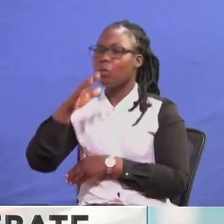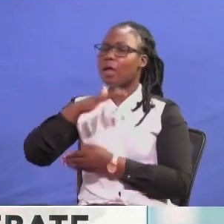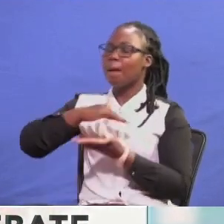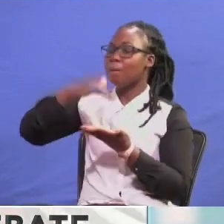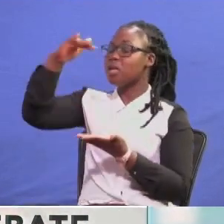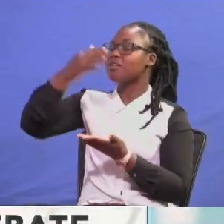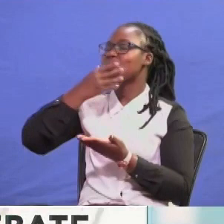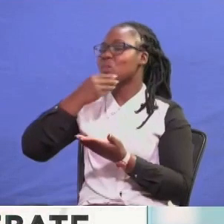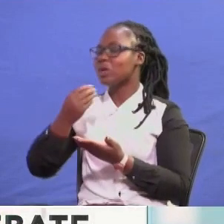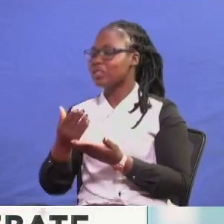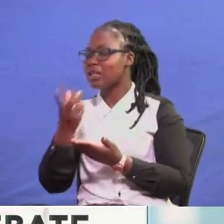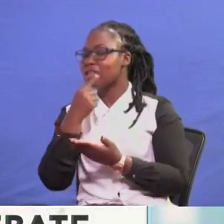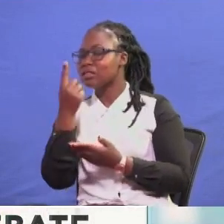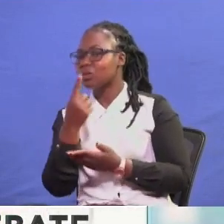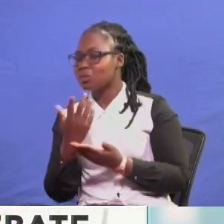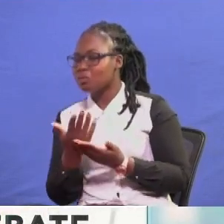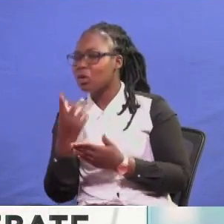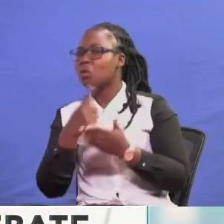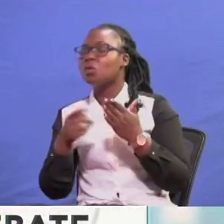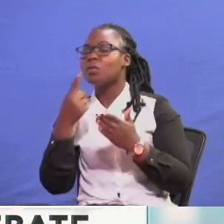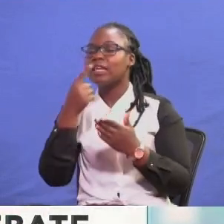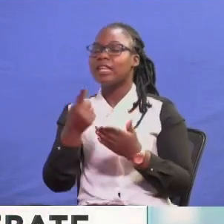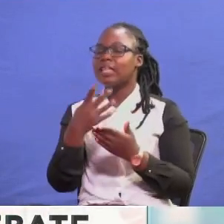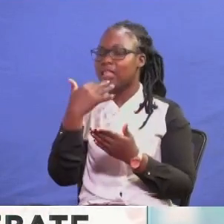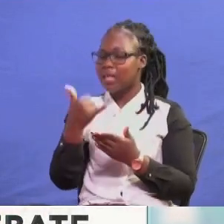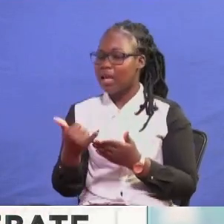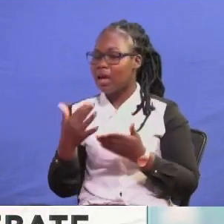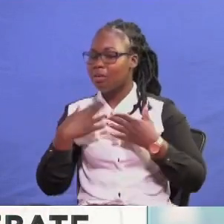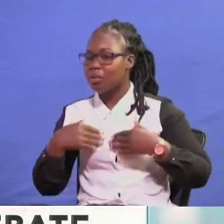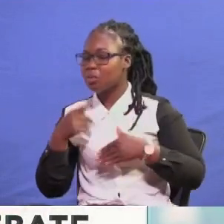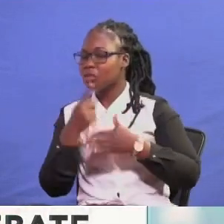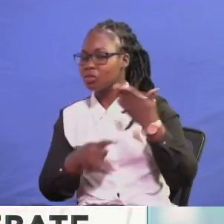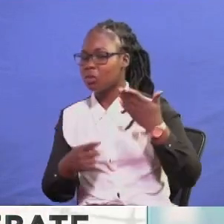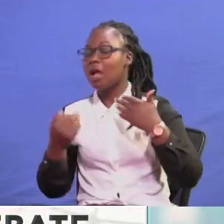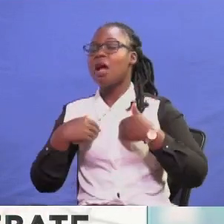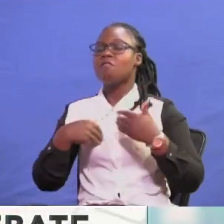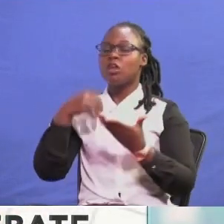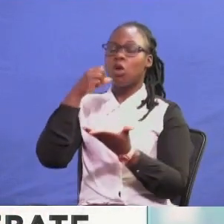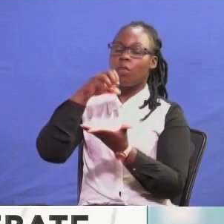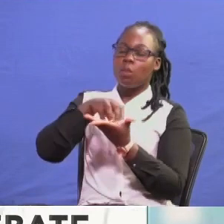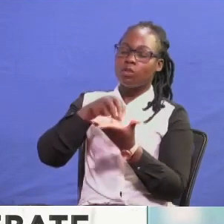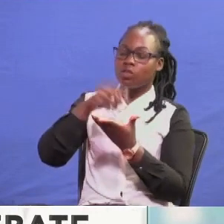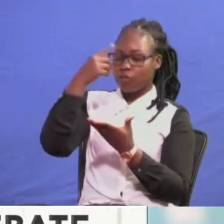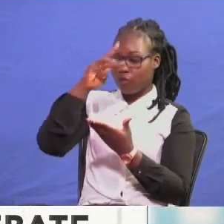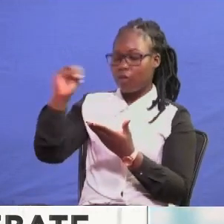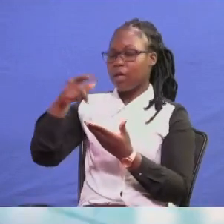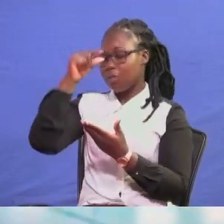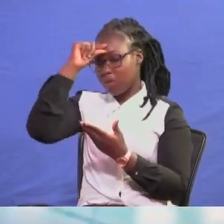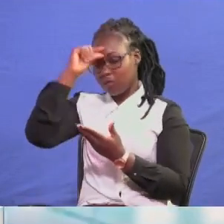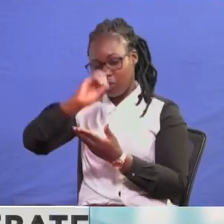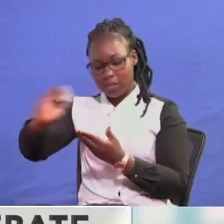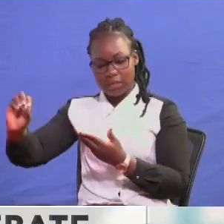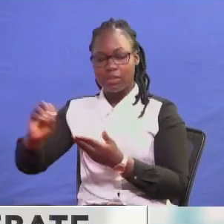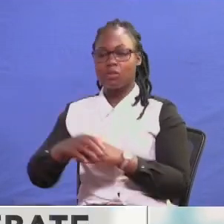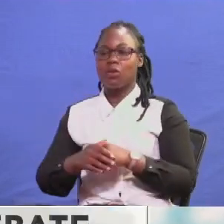and who's. So what you are telling the young people is that there are no positions for them in government, there are no slots, and you